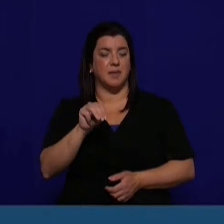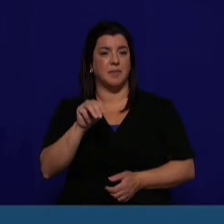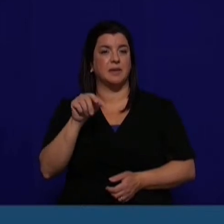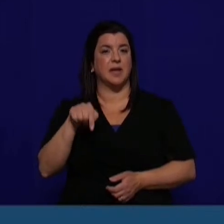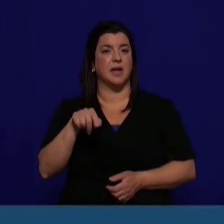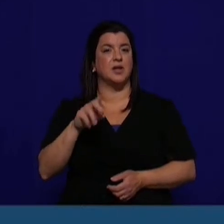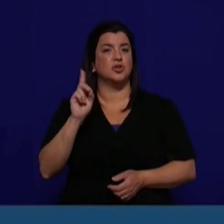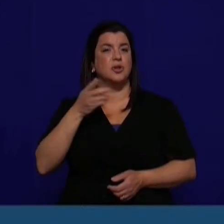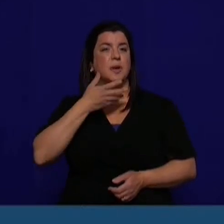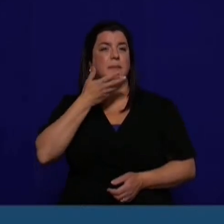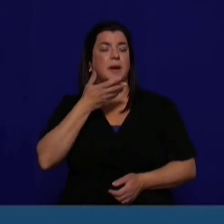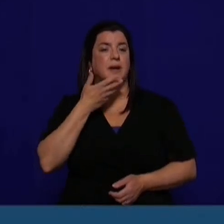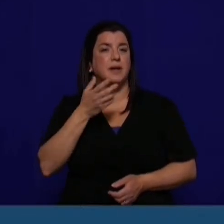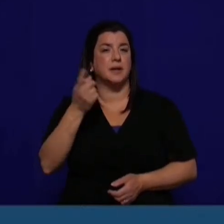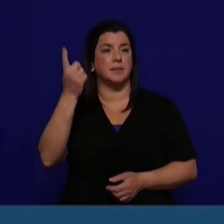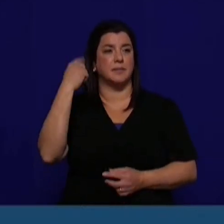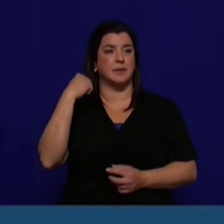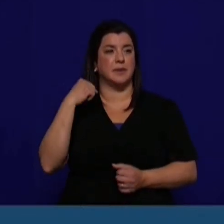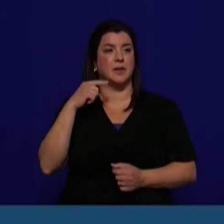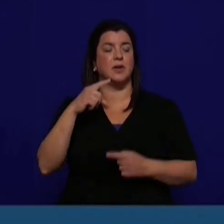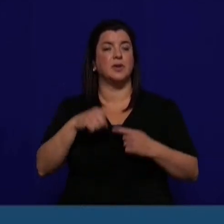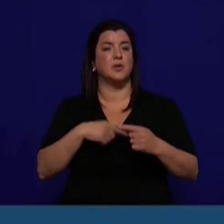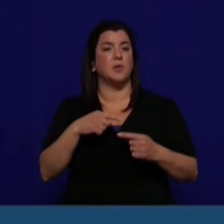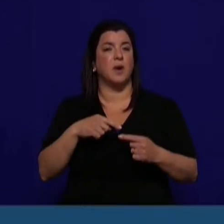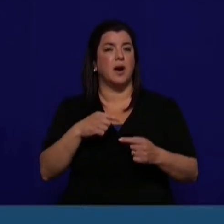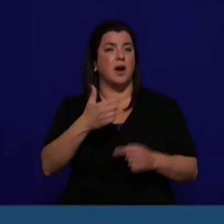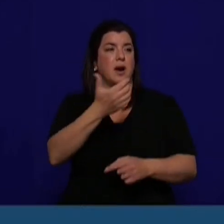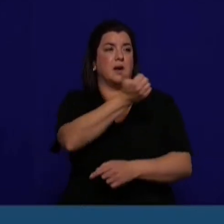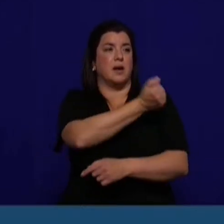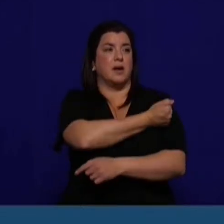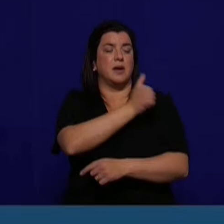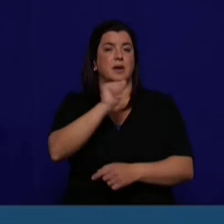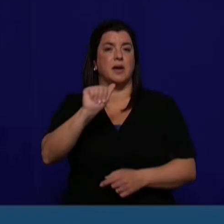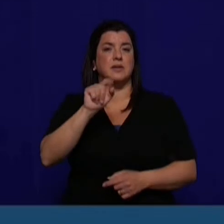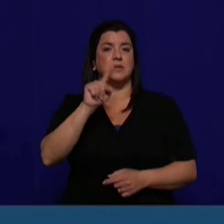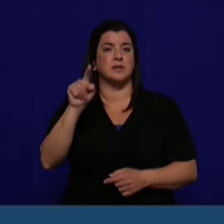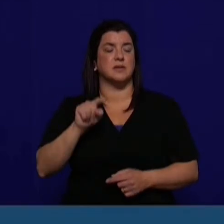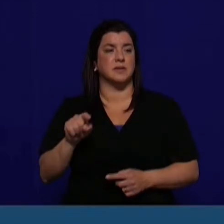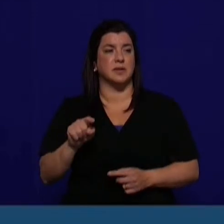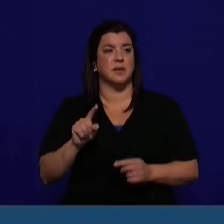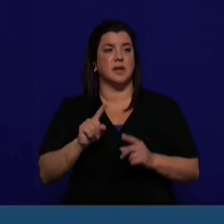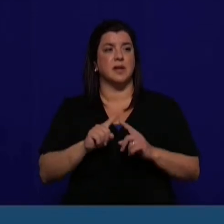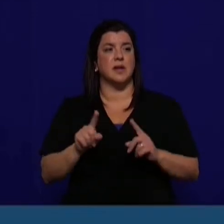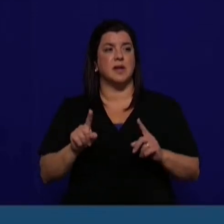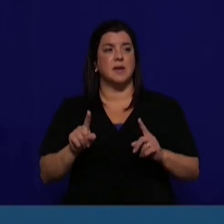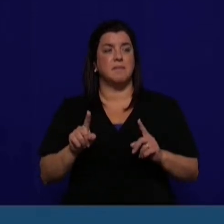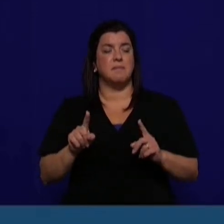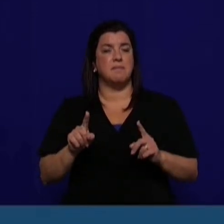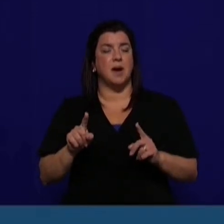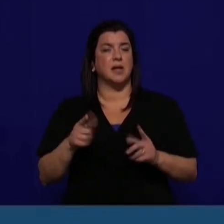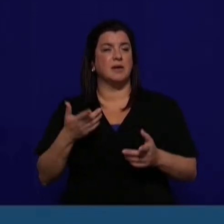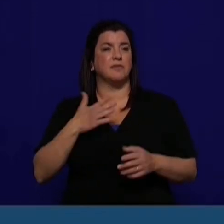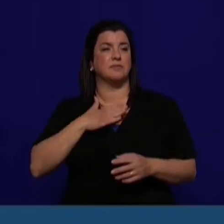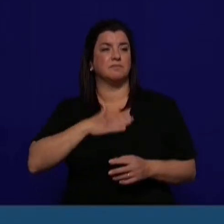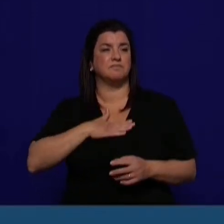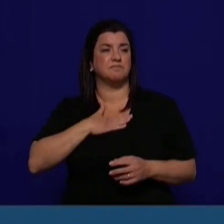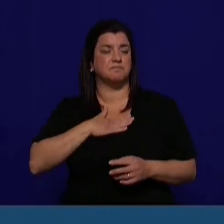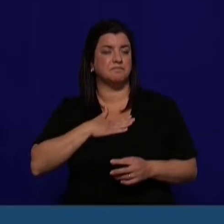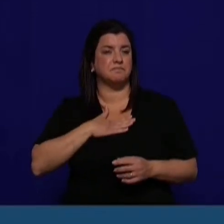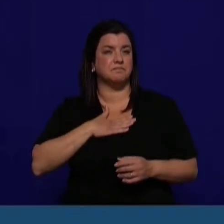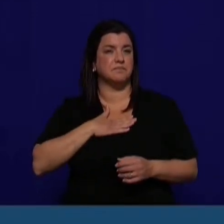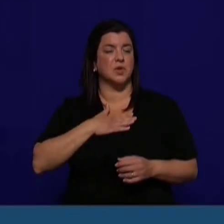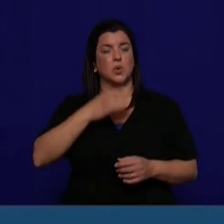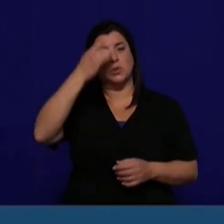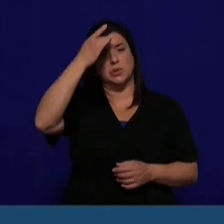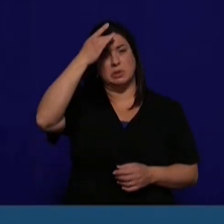li t-tilqima tal-AstraZeneca tibqa' tingħata ma' min iħoss ċertu sintomi fosthom semmiet uġigħ ta'